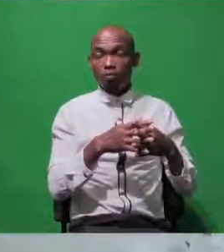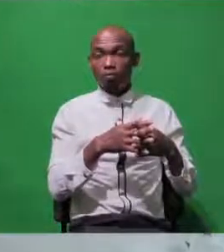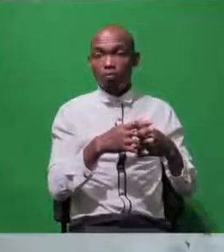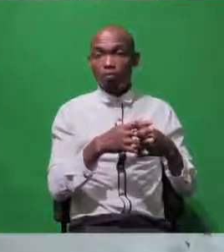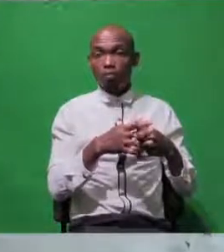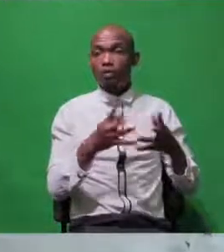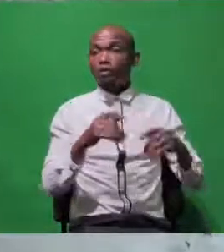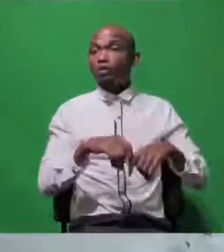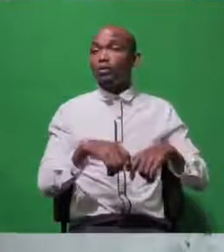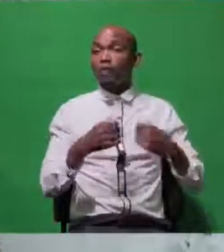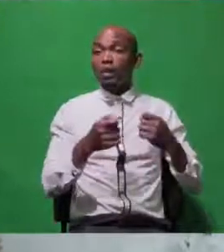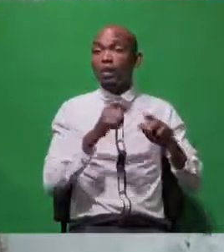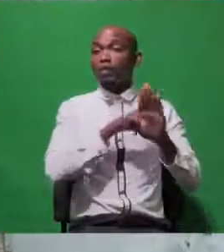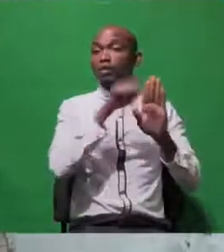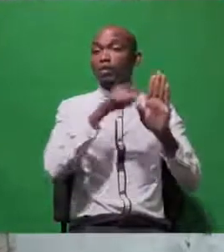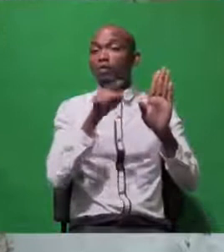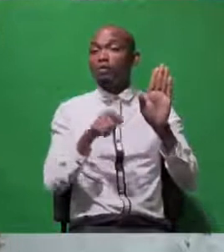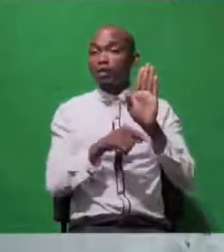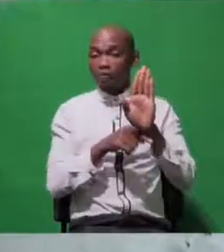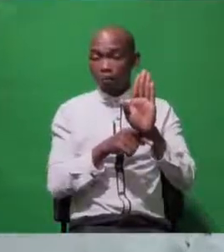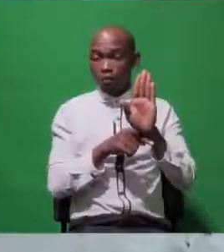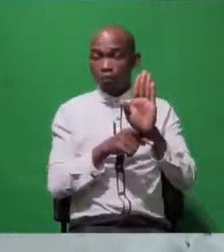the African